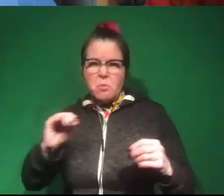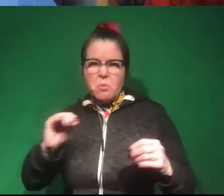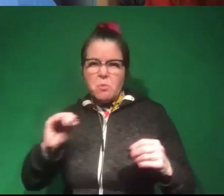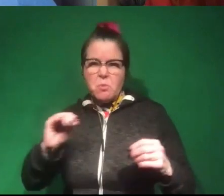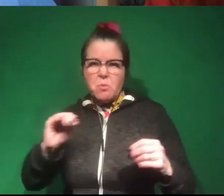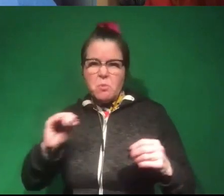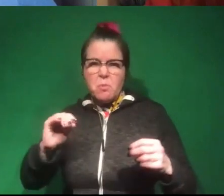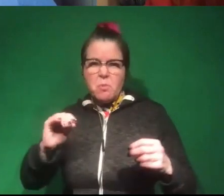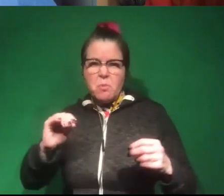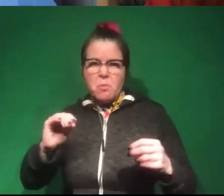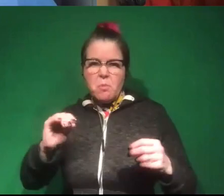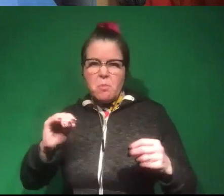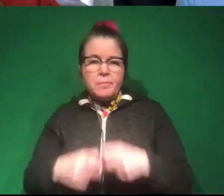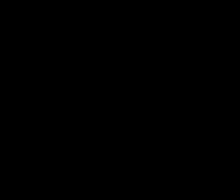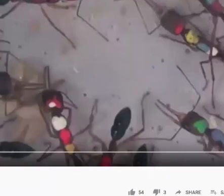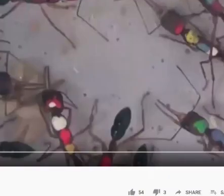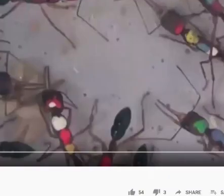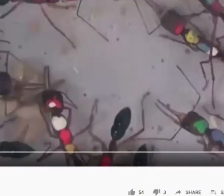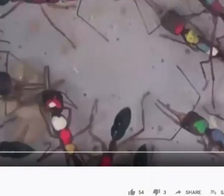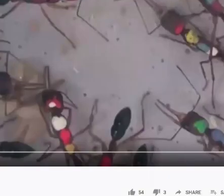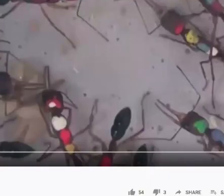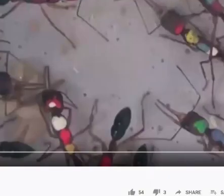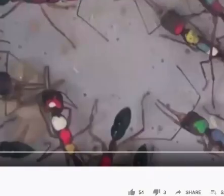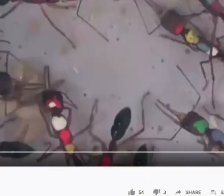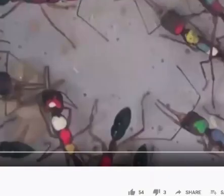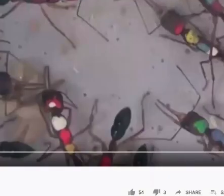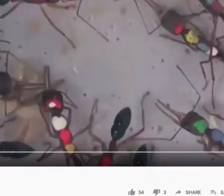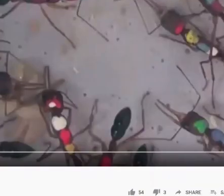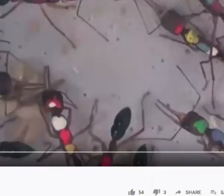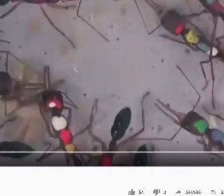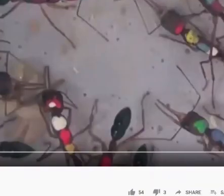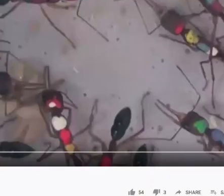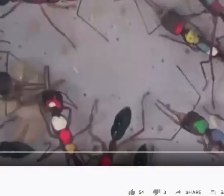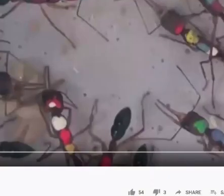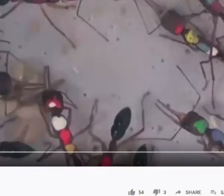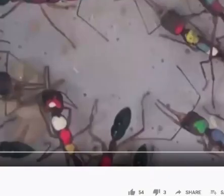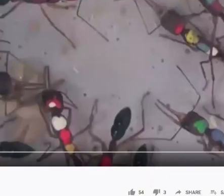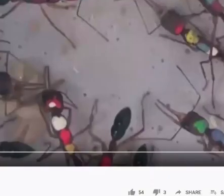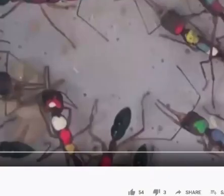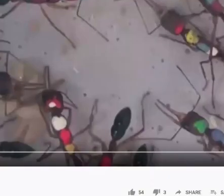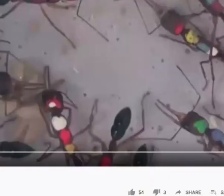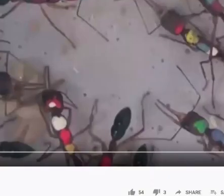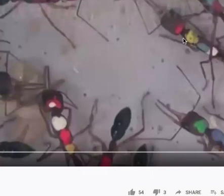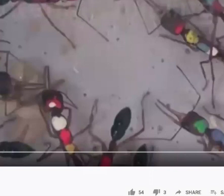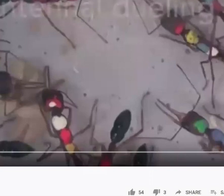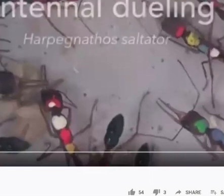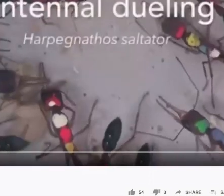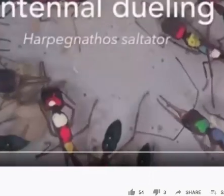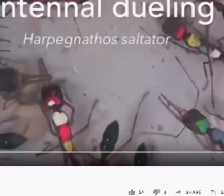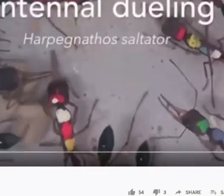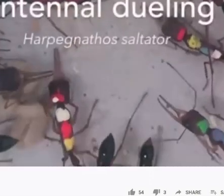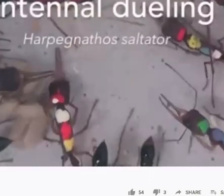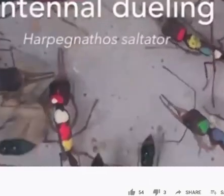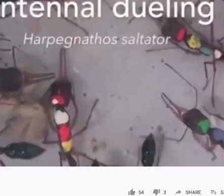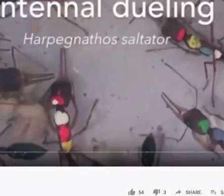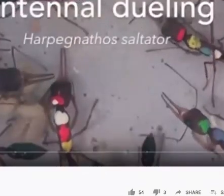go. So this is a video from Clint Pennick at NC State right now, I believe.